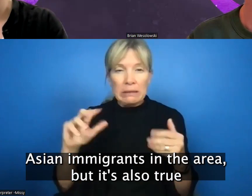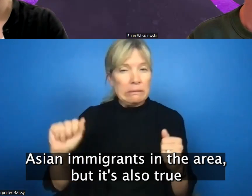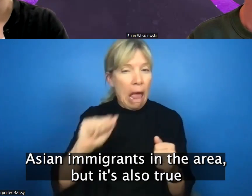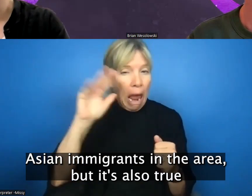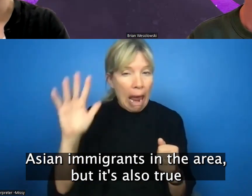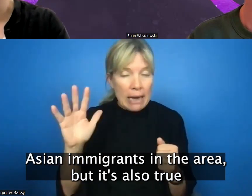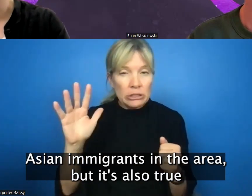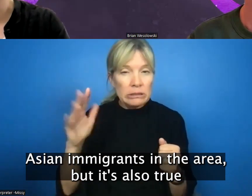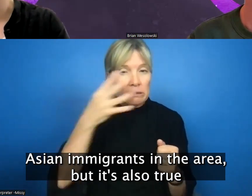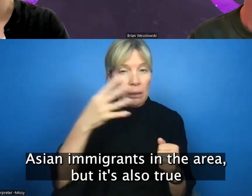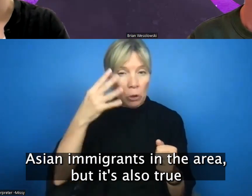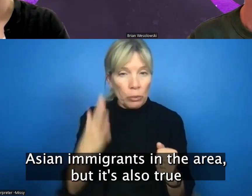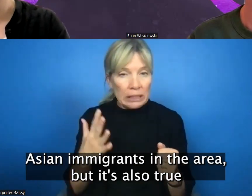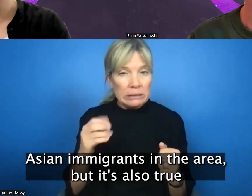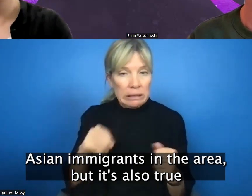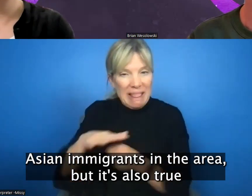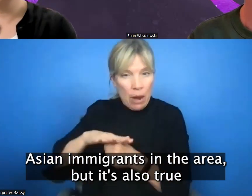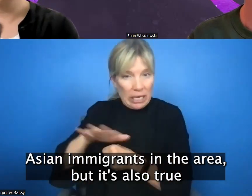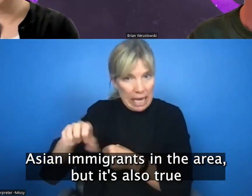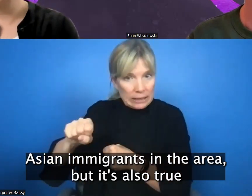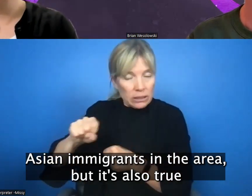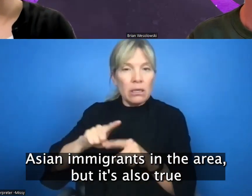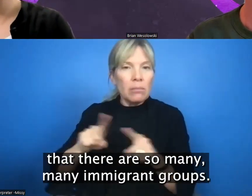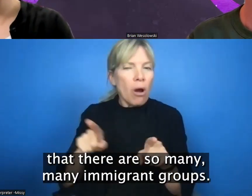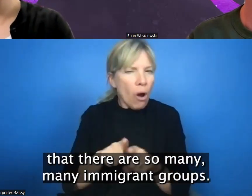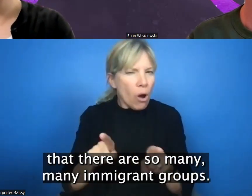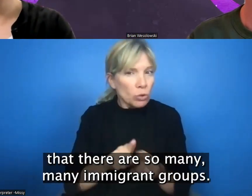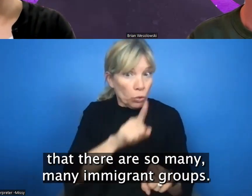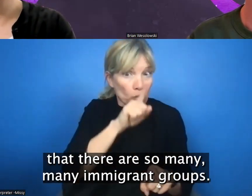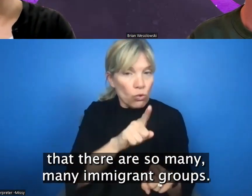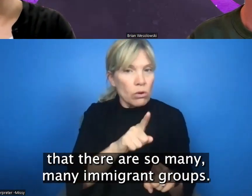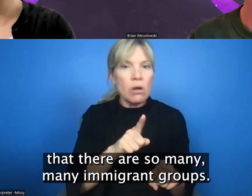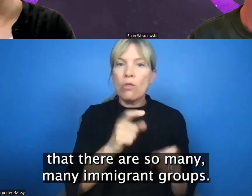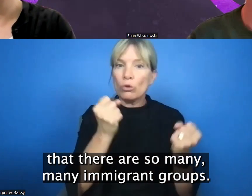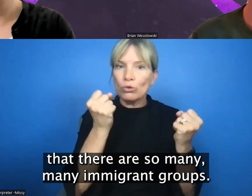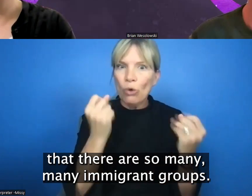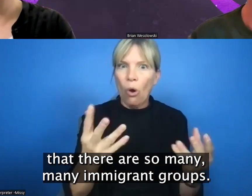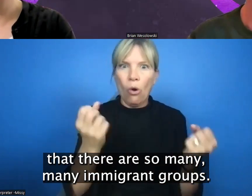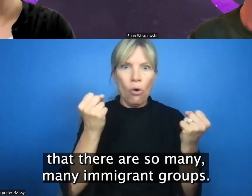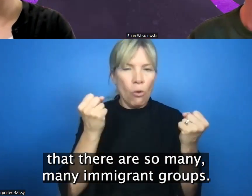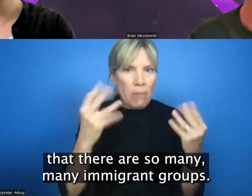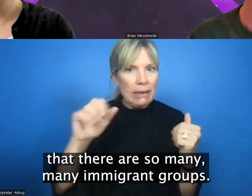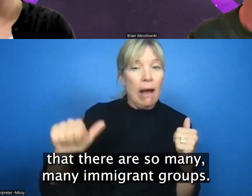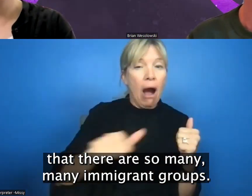Asian immigrants in the area, but it's also true that there are so many other